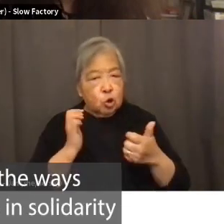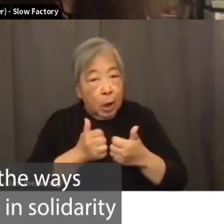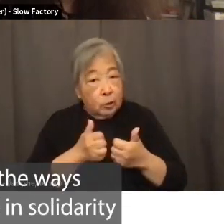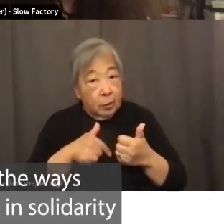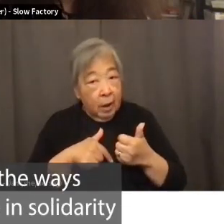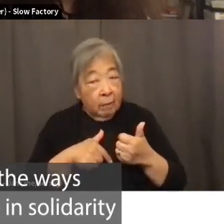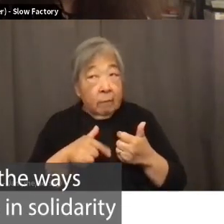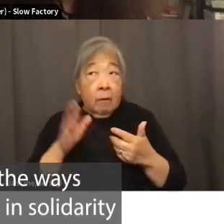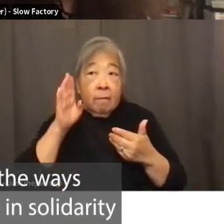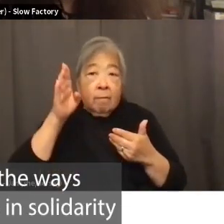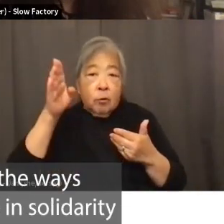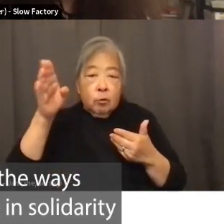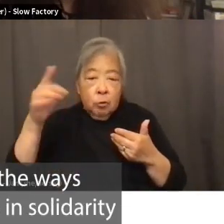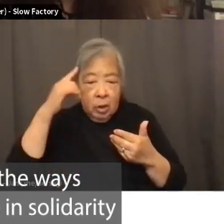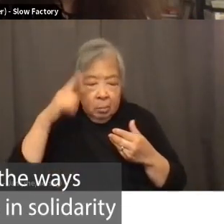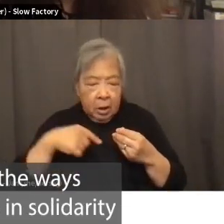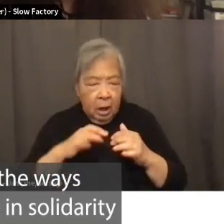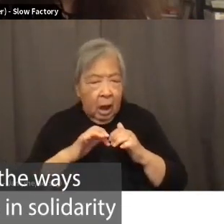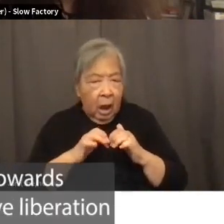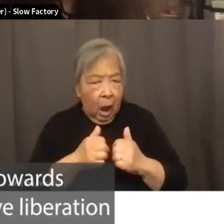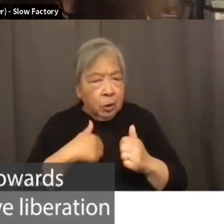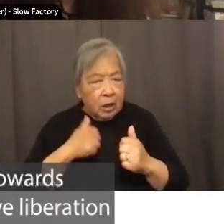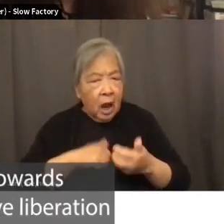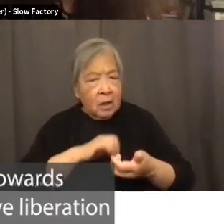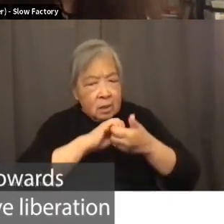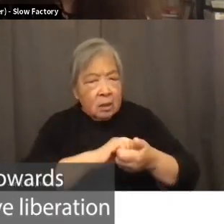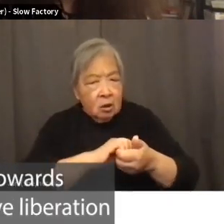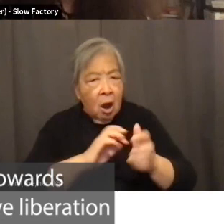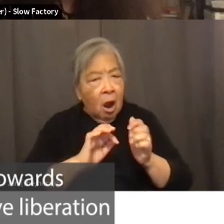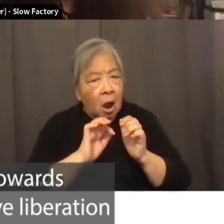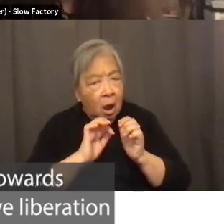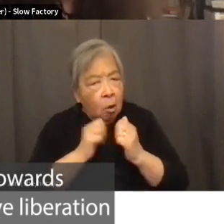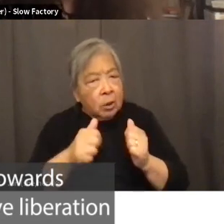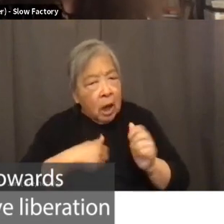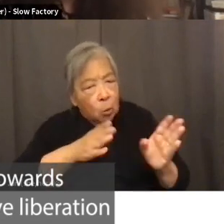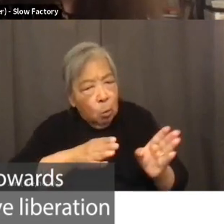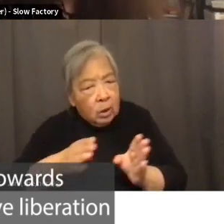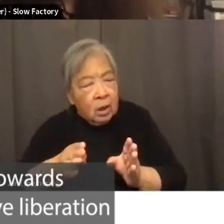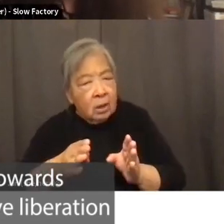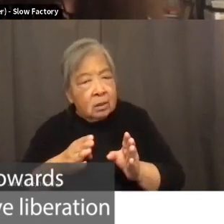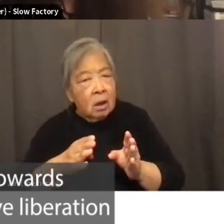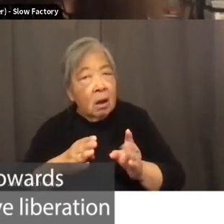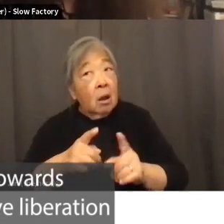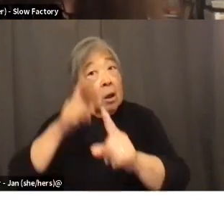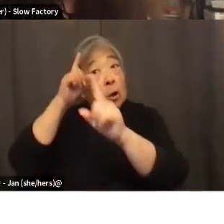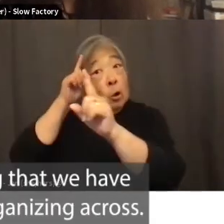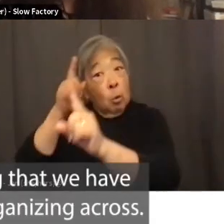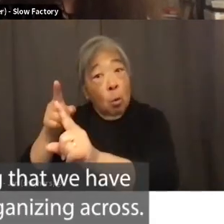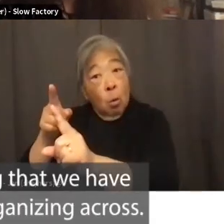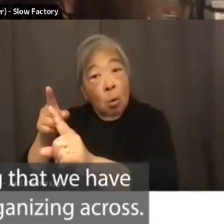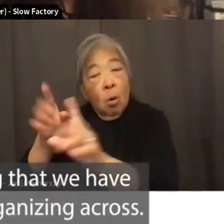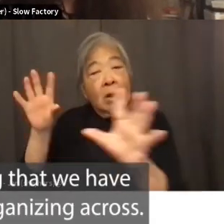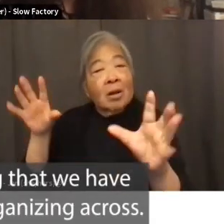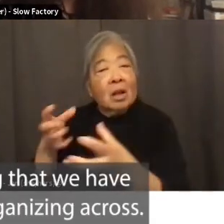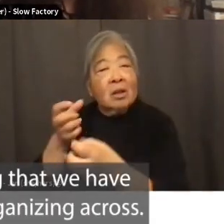think about the ways in which you can be in solidarity and organize towards the goal of collective liberation, while